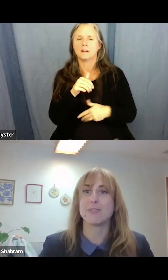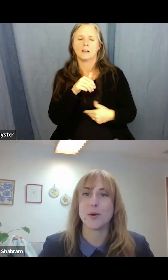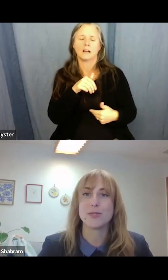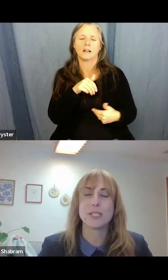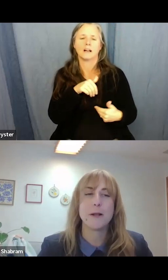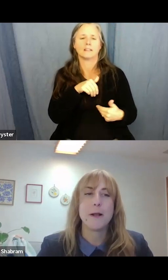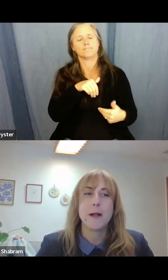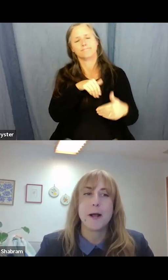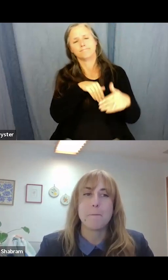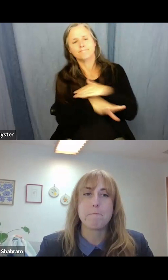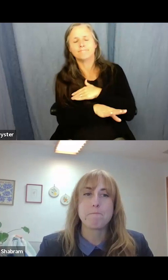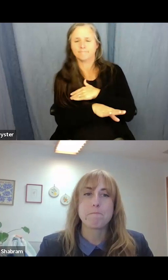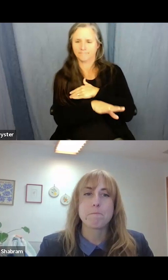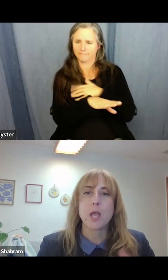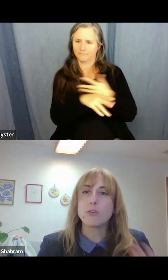them access those.